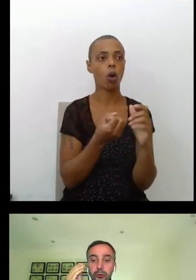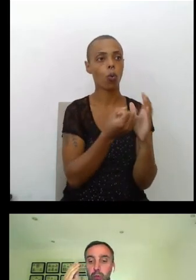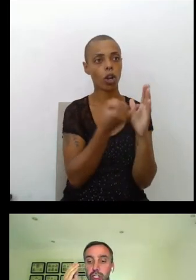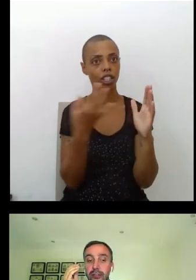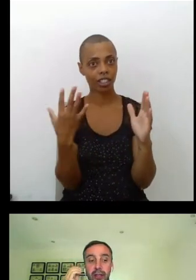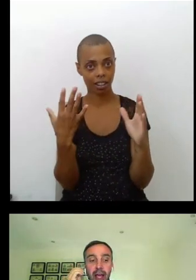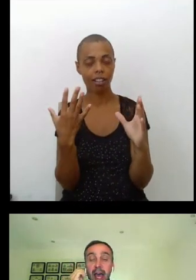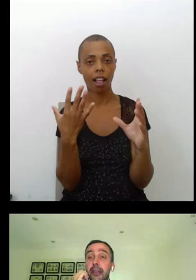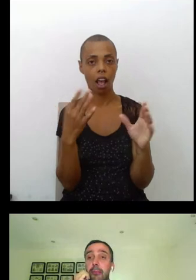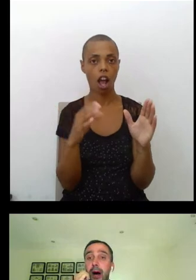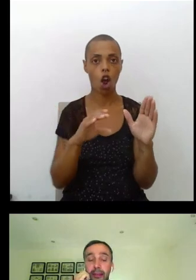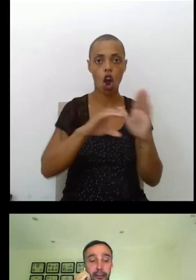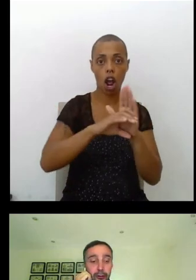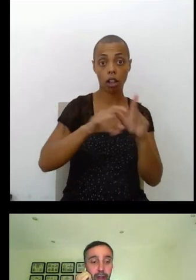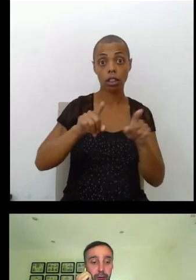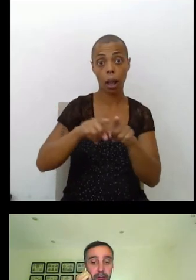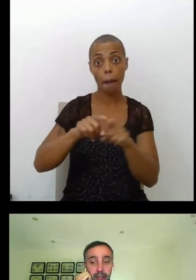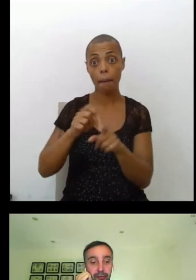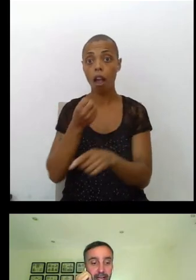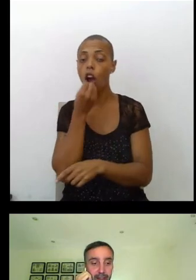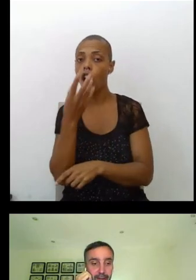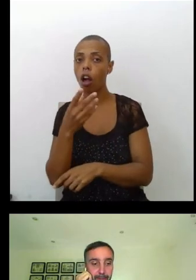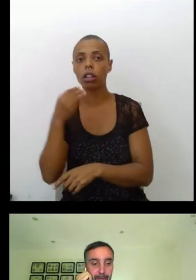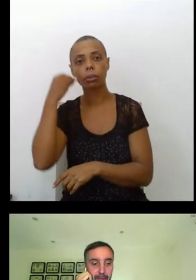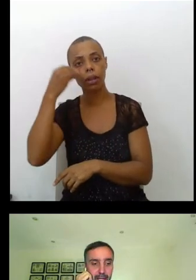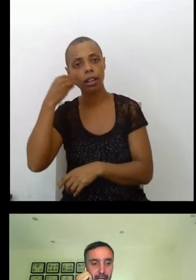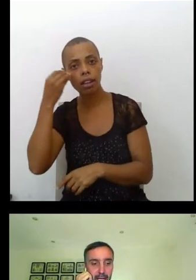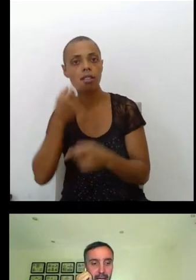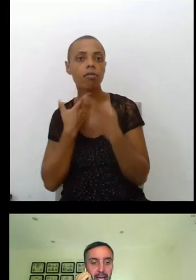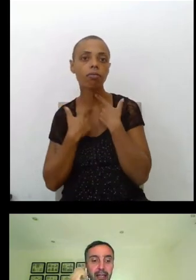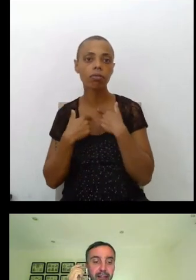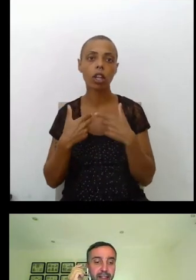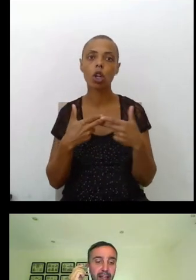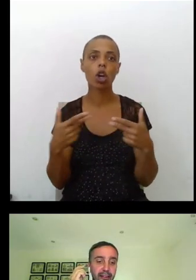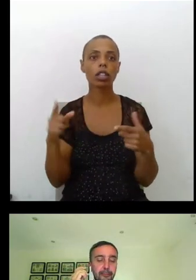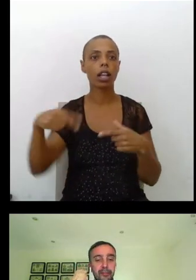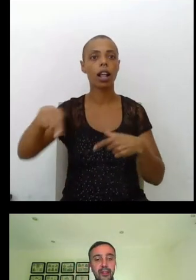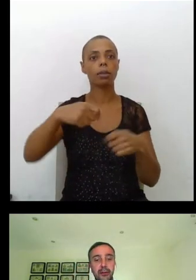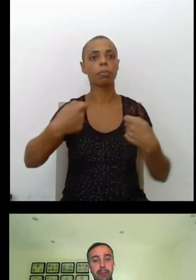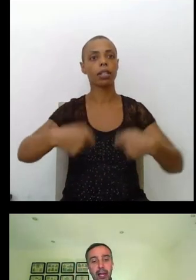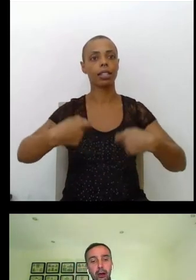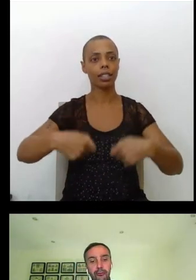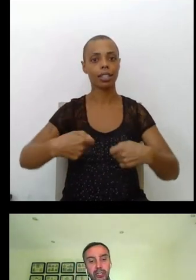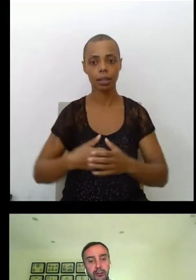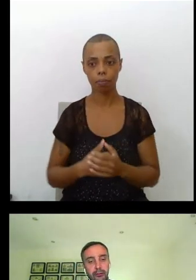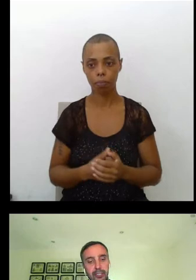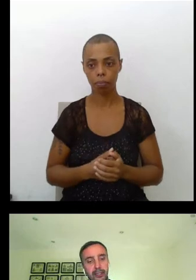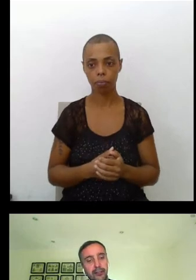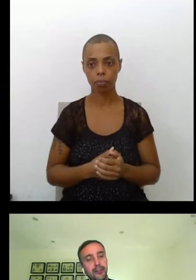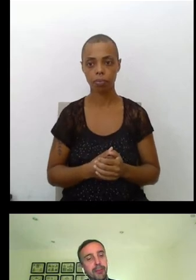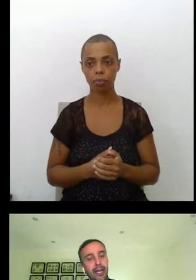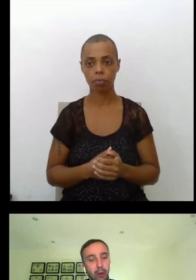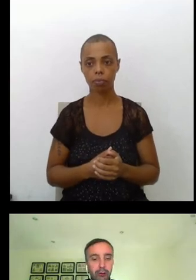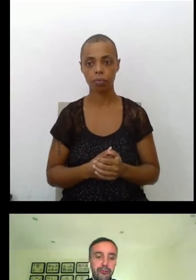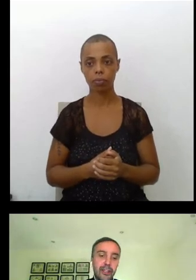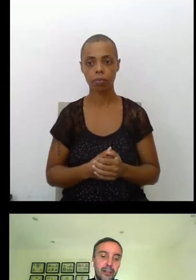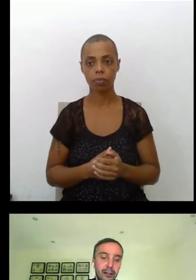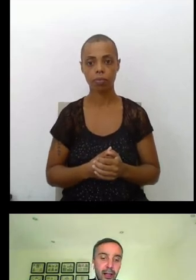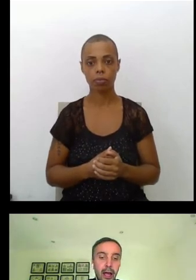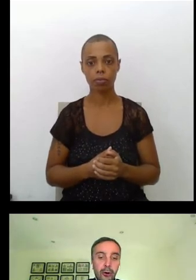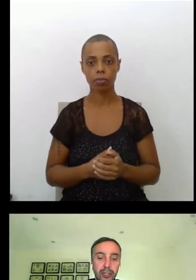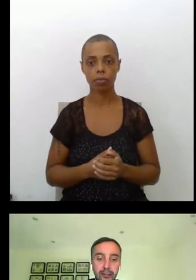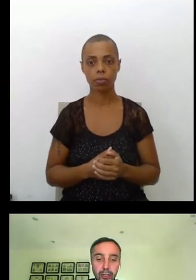experiences bushes and demands of those affected sense the biography the